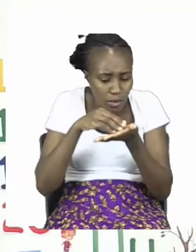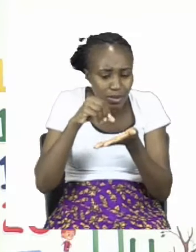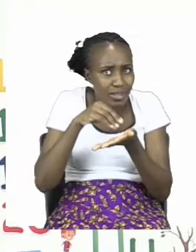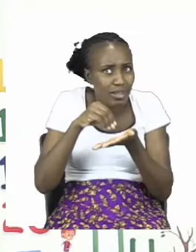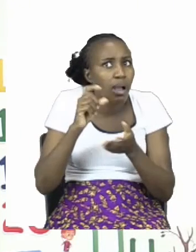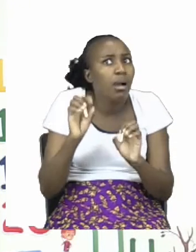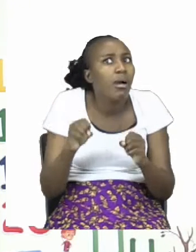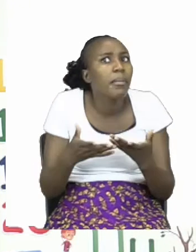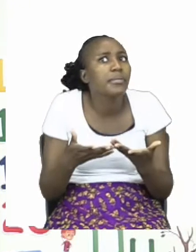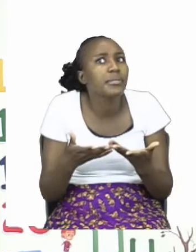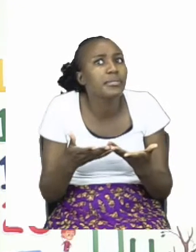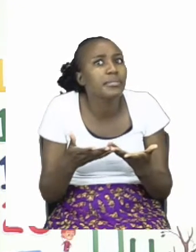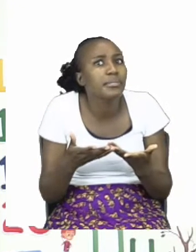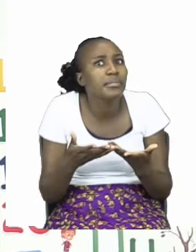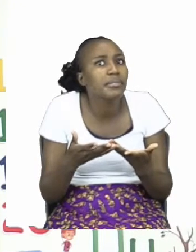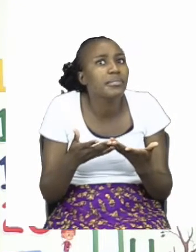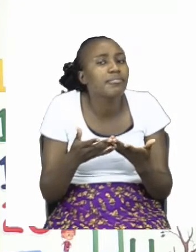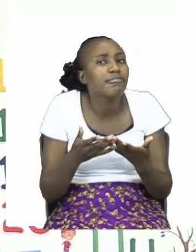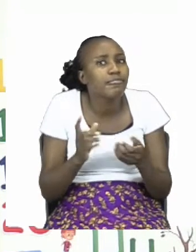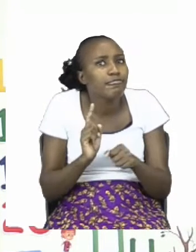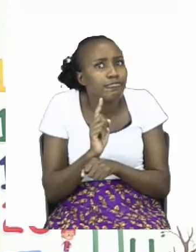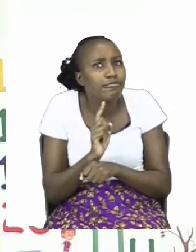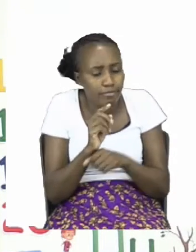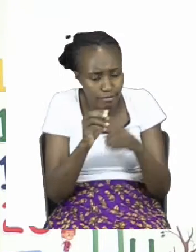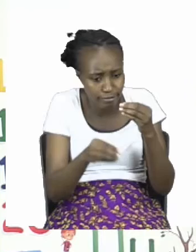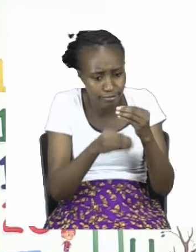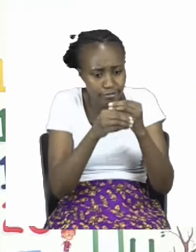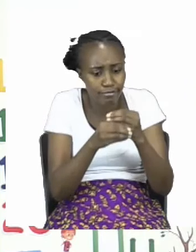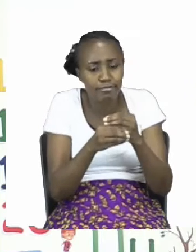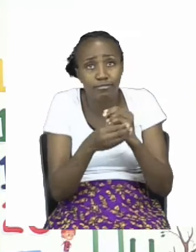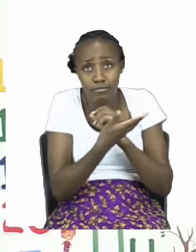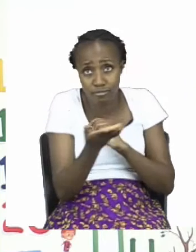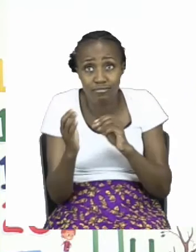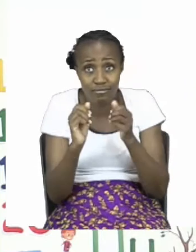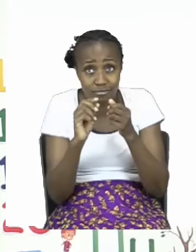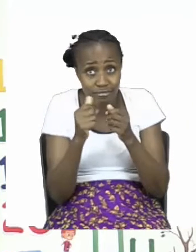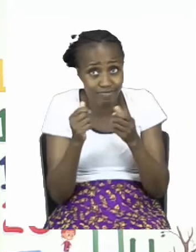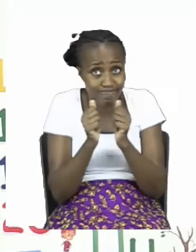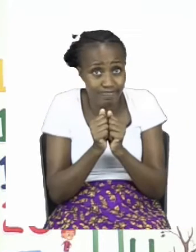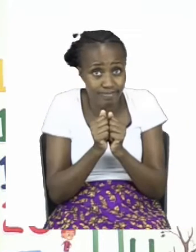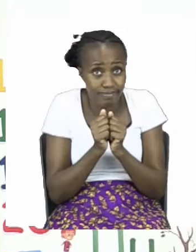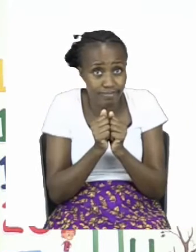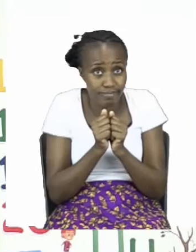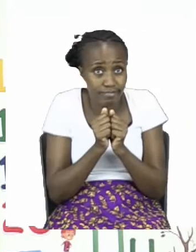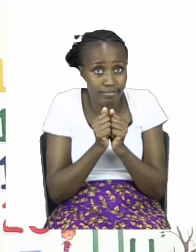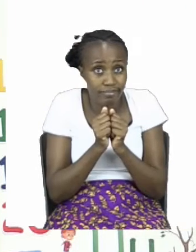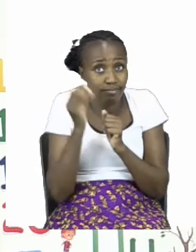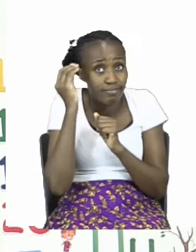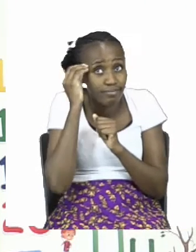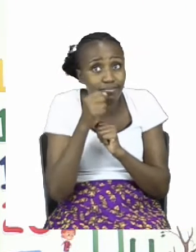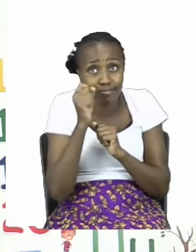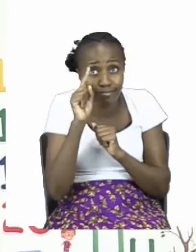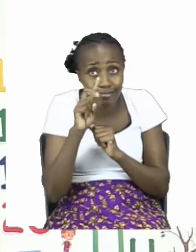get back. So the first thing we need to do is add up all of our money. Remember, we know how to count. So